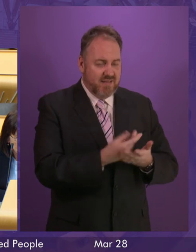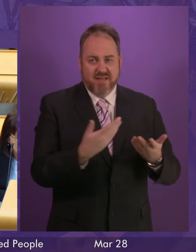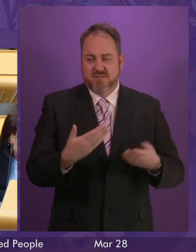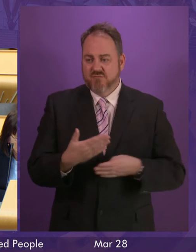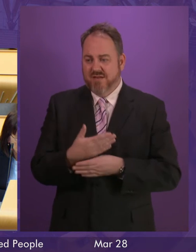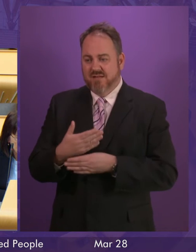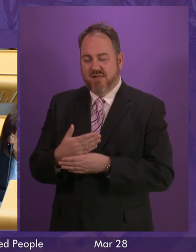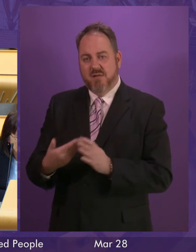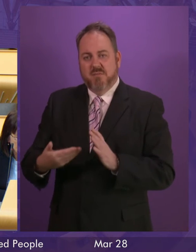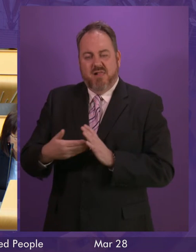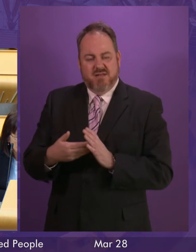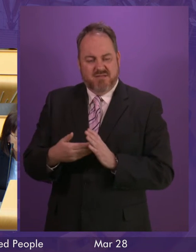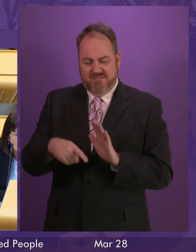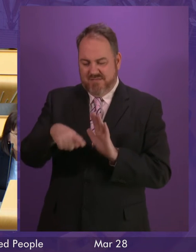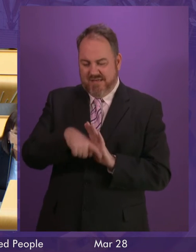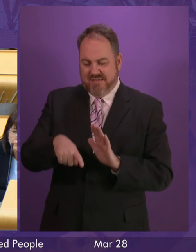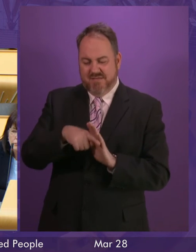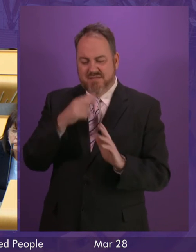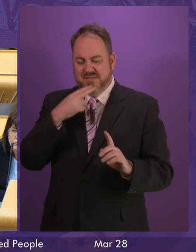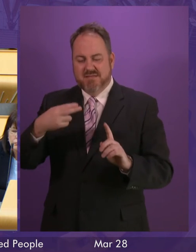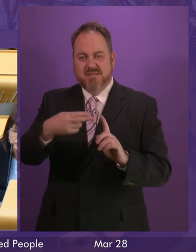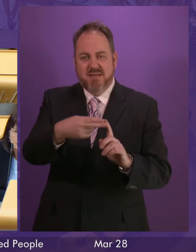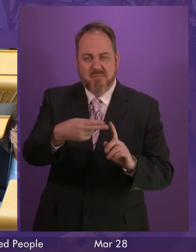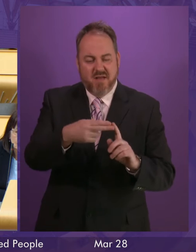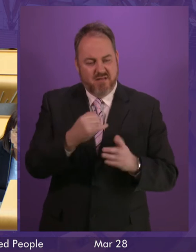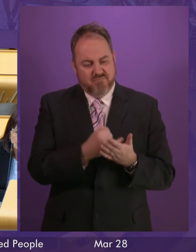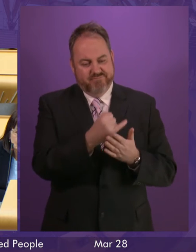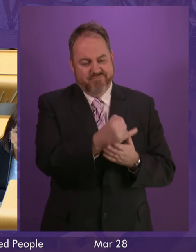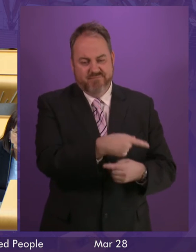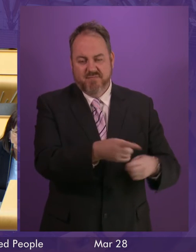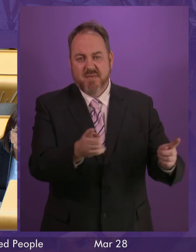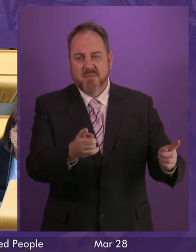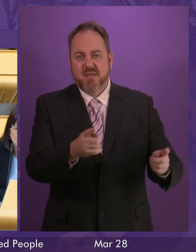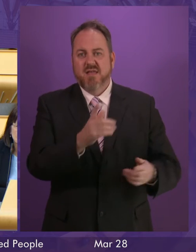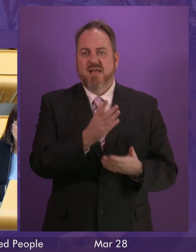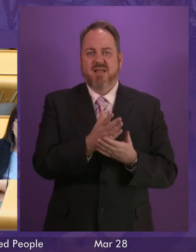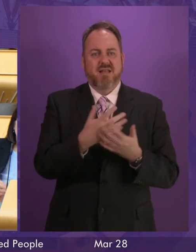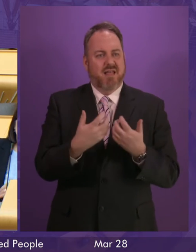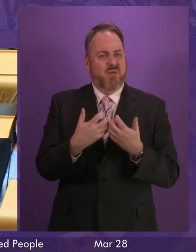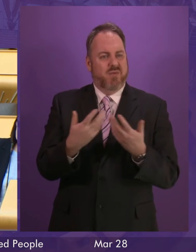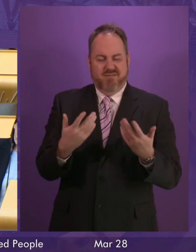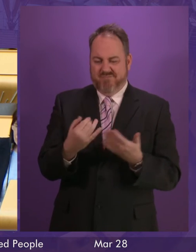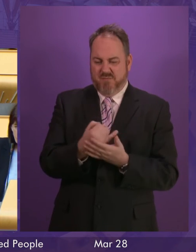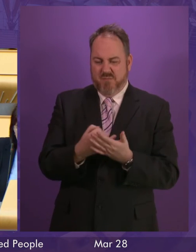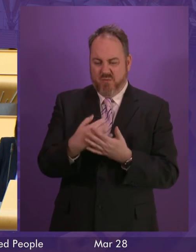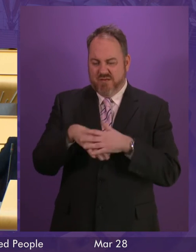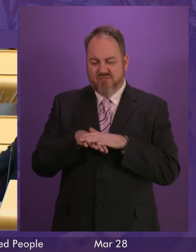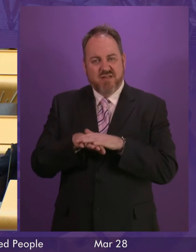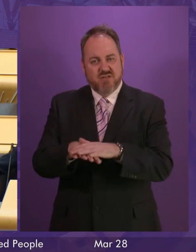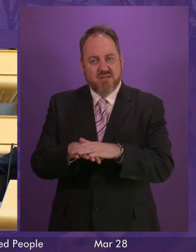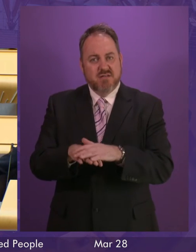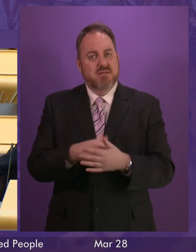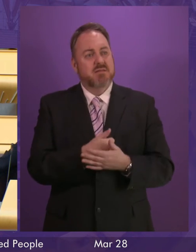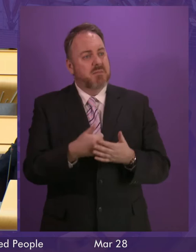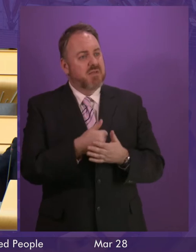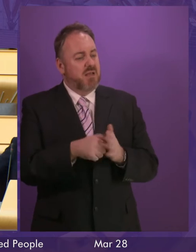the stigma and the lack of suitable services, prevent families from being integrated, while low incomes can sometimes